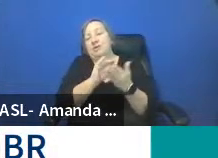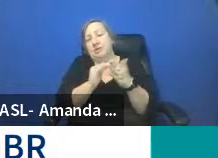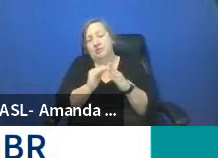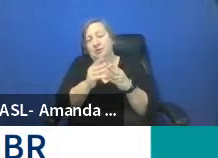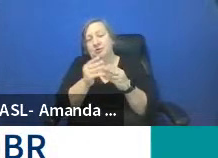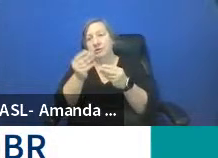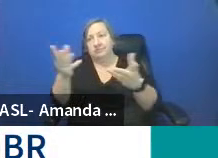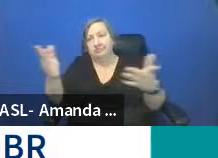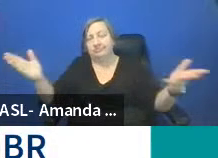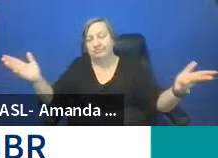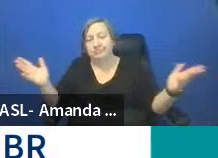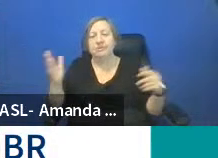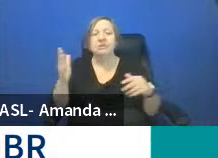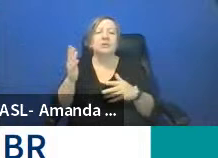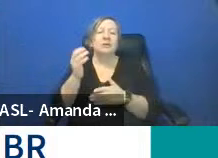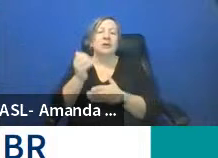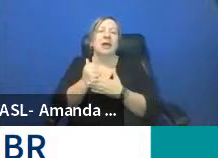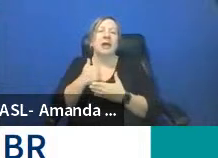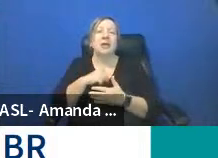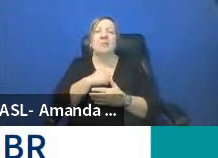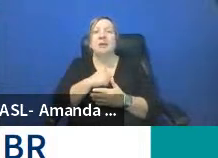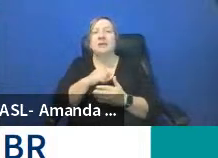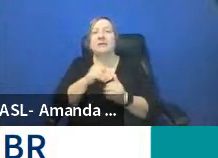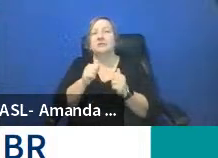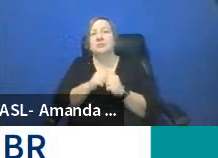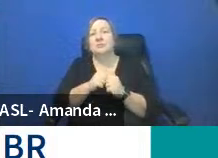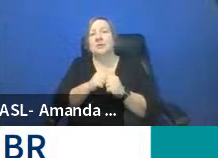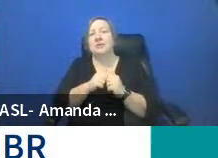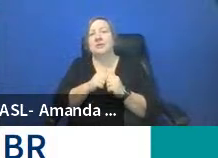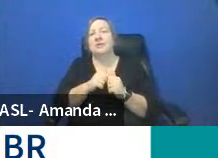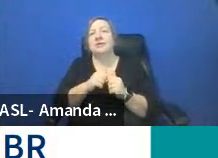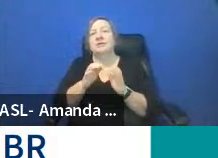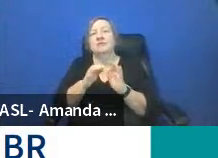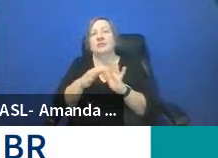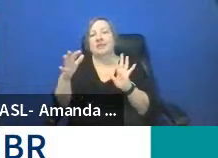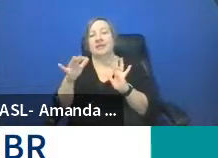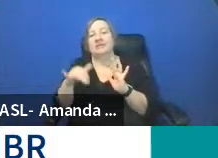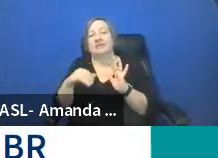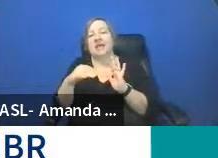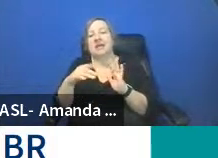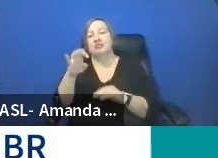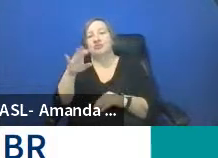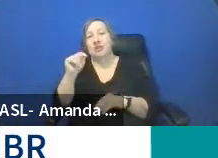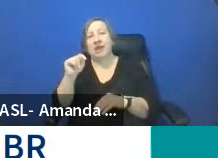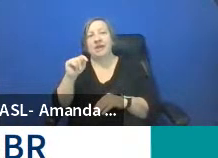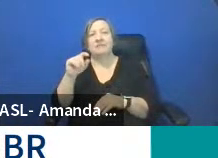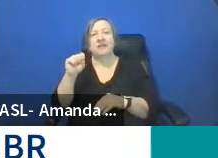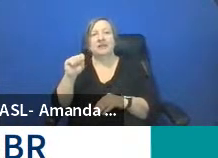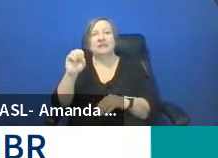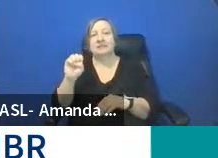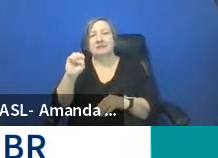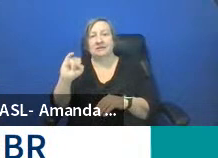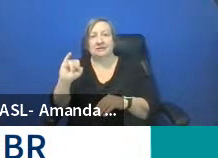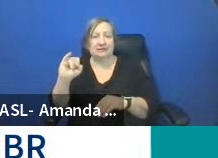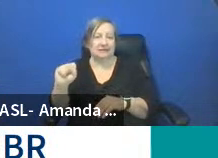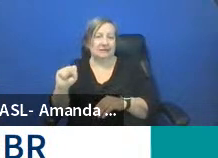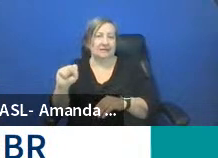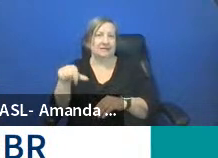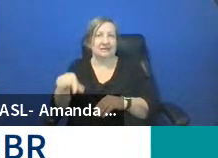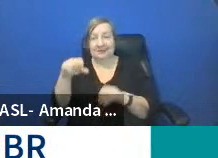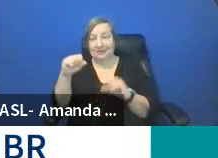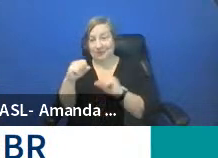us with the release of the draft supplemental environmental impact statement this winter.